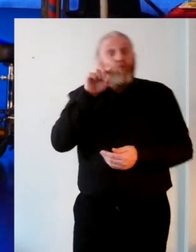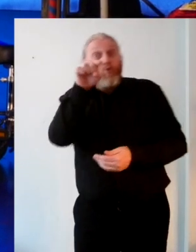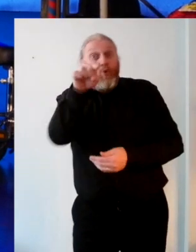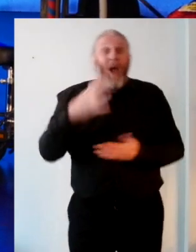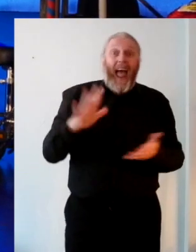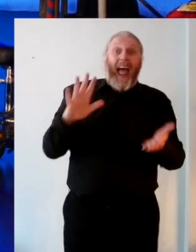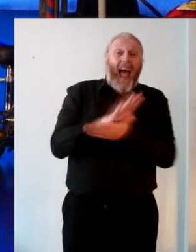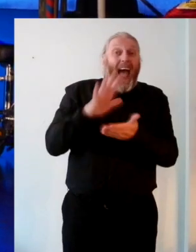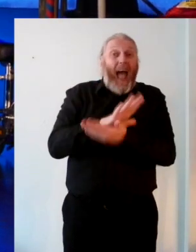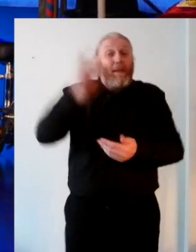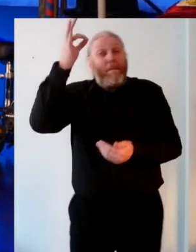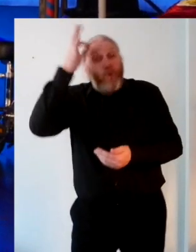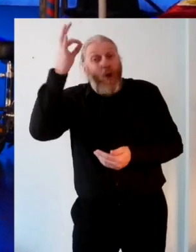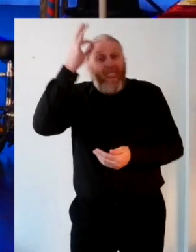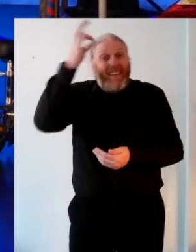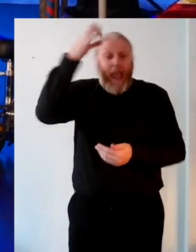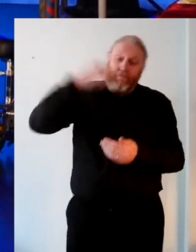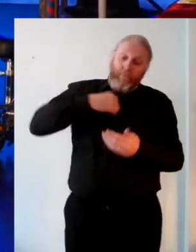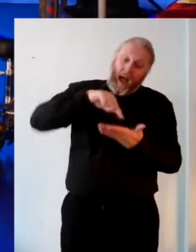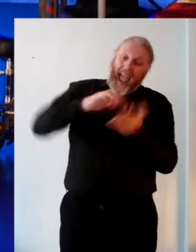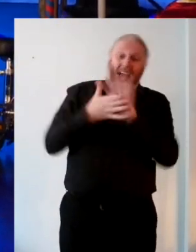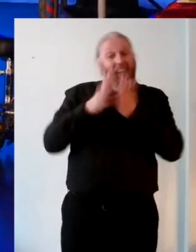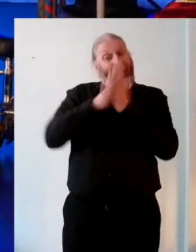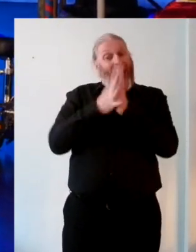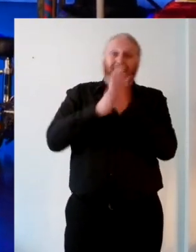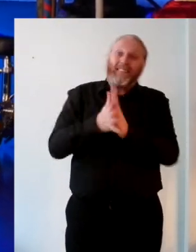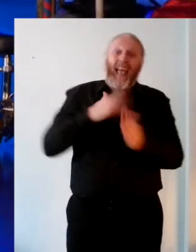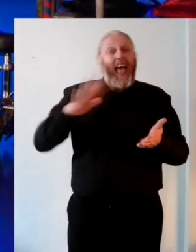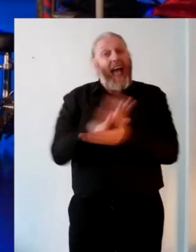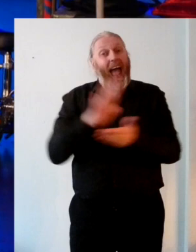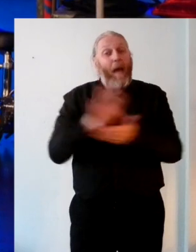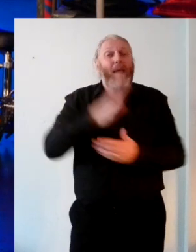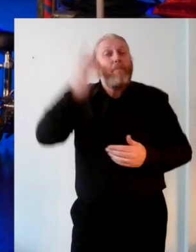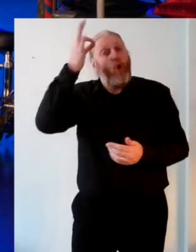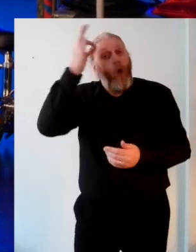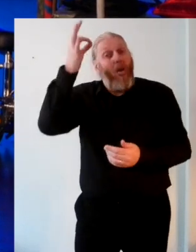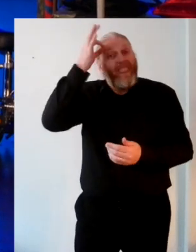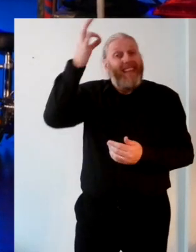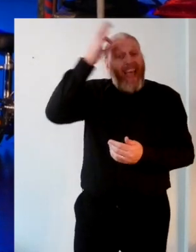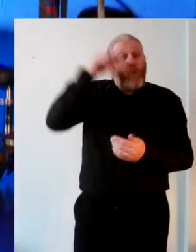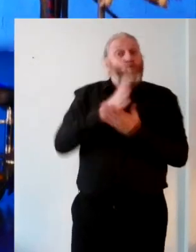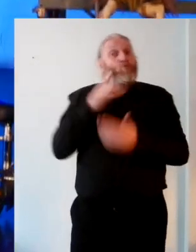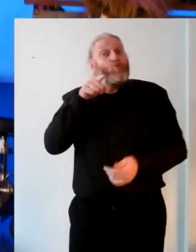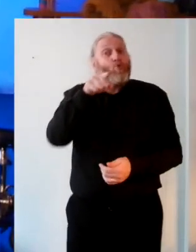you. Happy birthday, dear hands. Happy birthday to